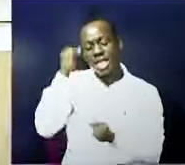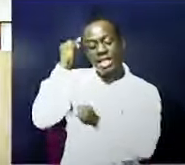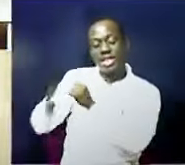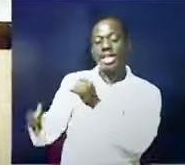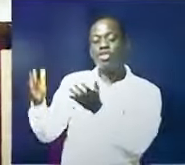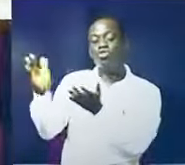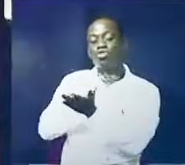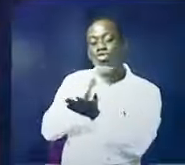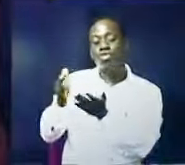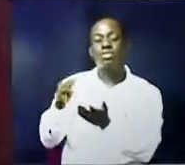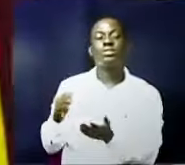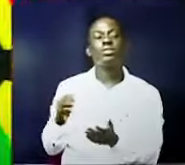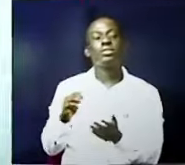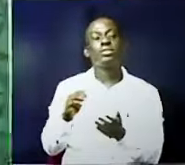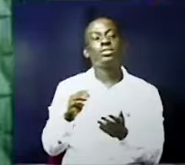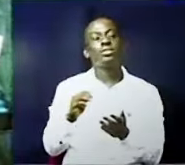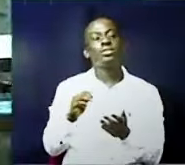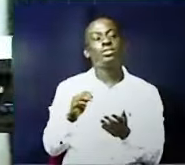What was it?